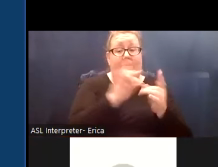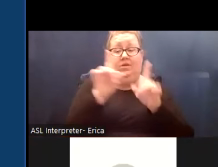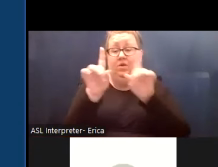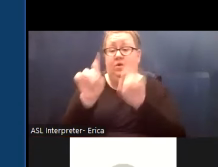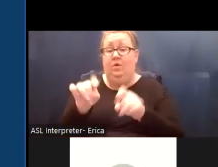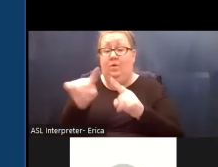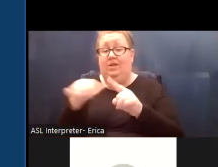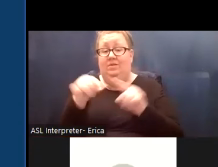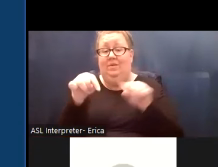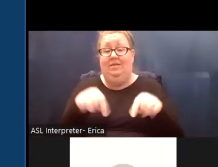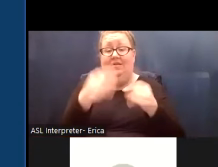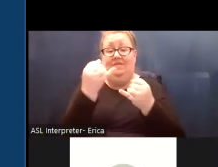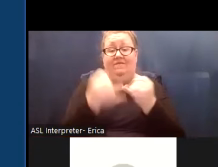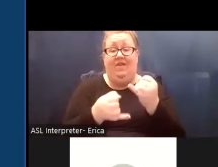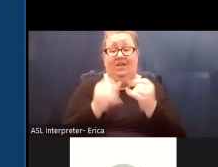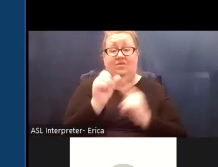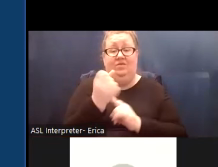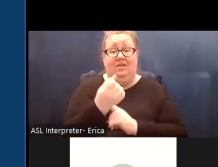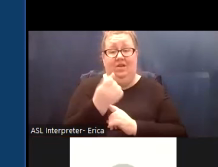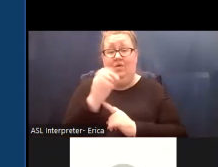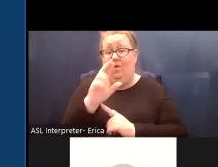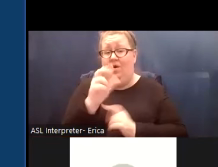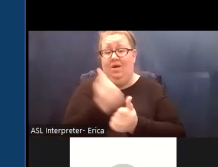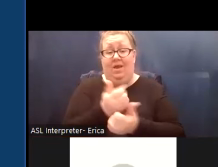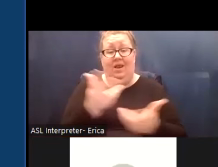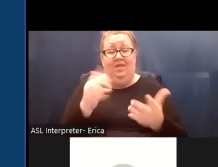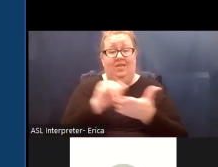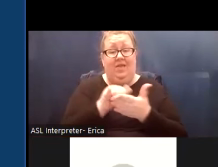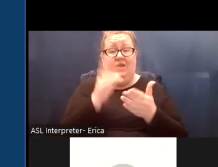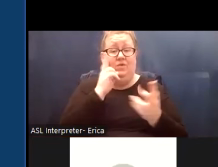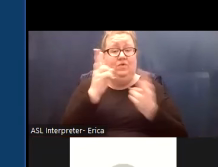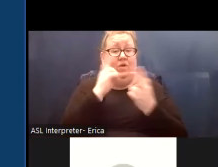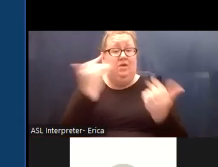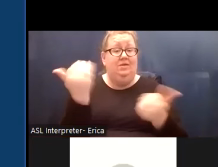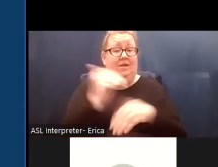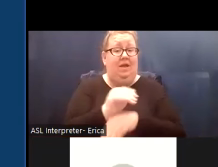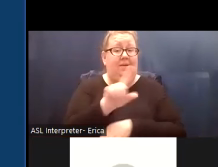this final scenario, as well as, you know, anything that you saw tonight?